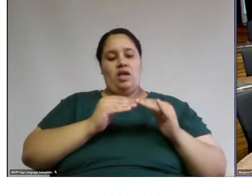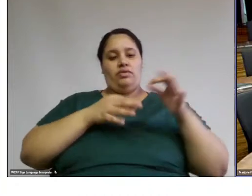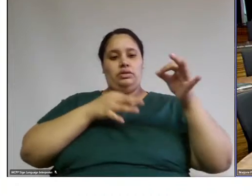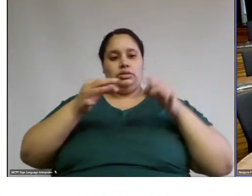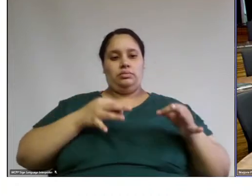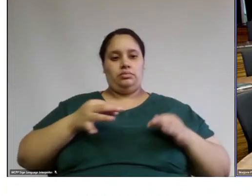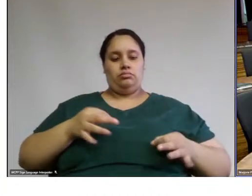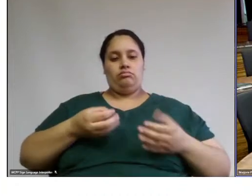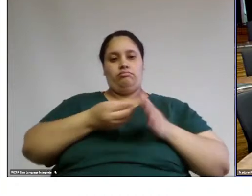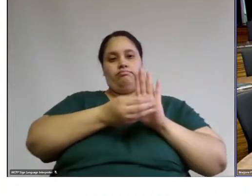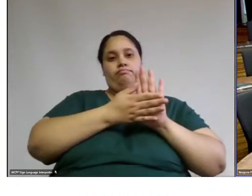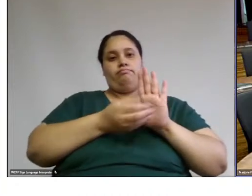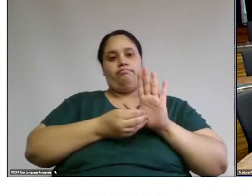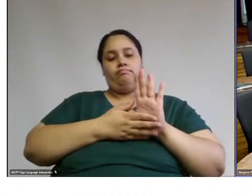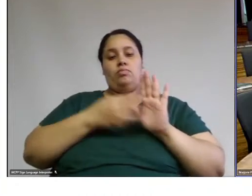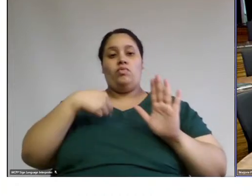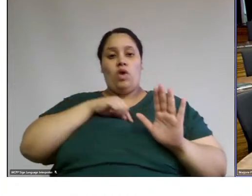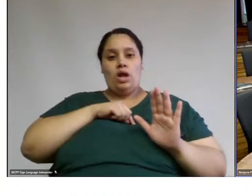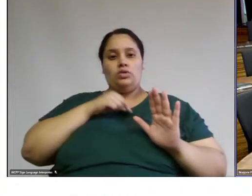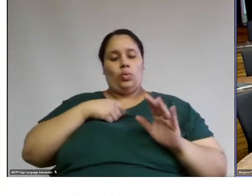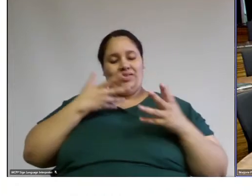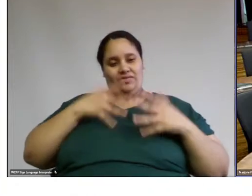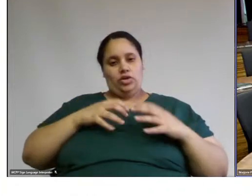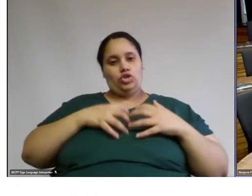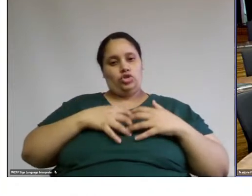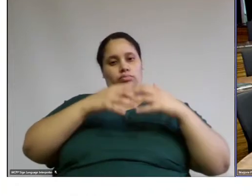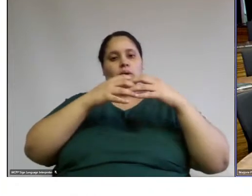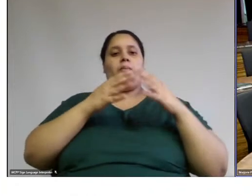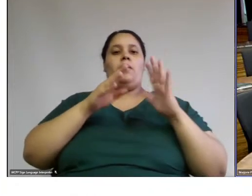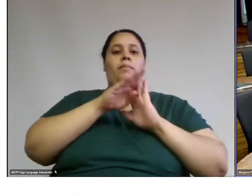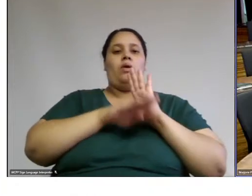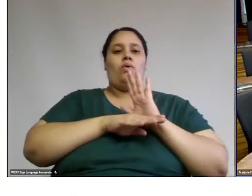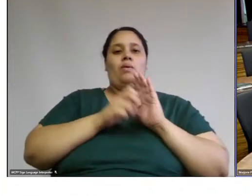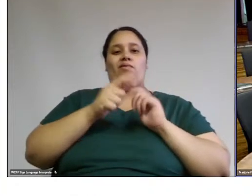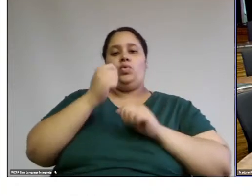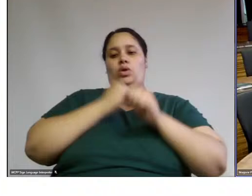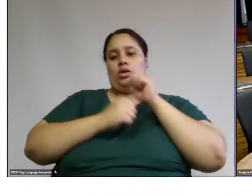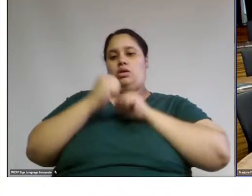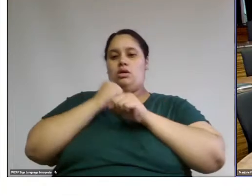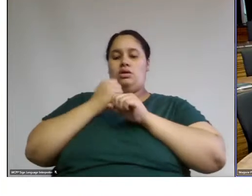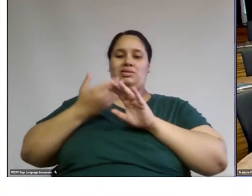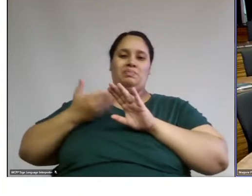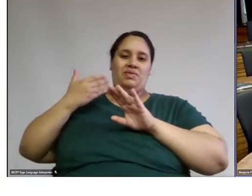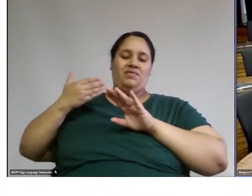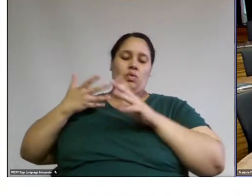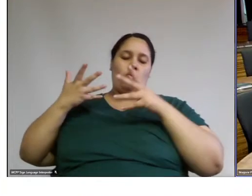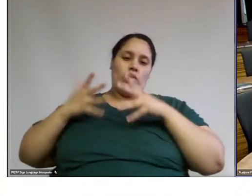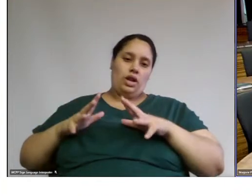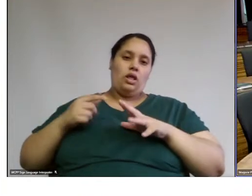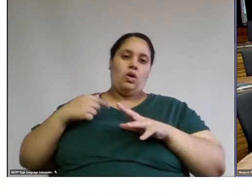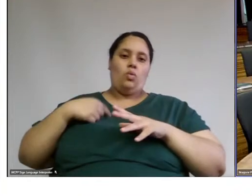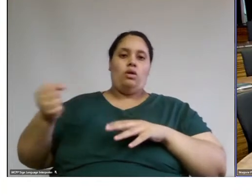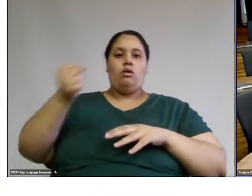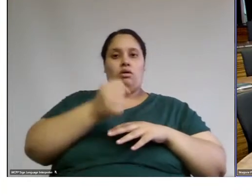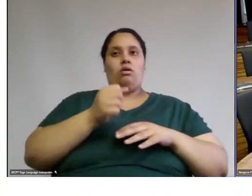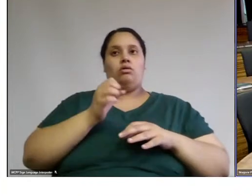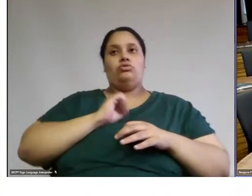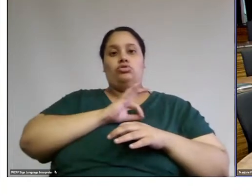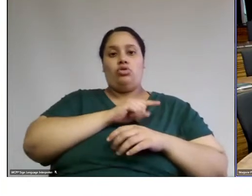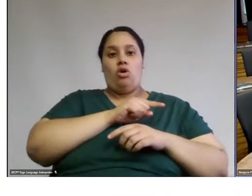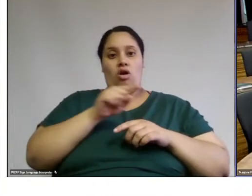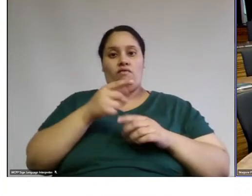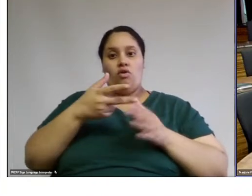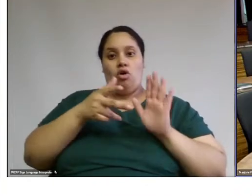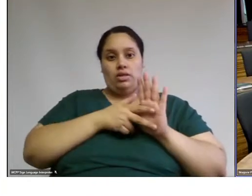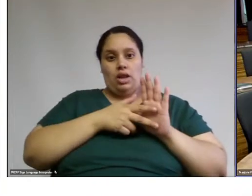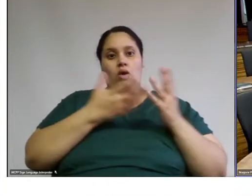us. But again, as I said, we've already started with this program a couple of years before that, and we've employed people that you guys on contract